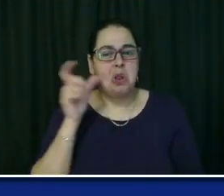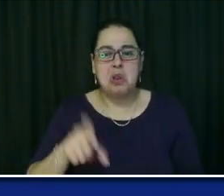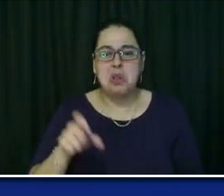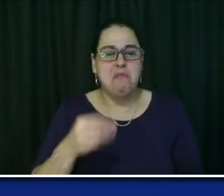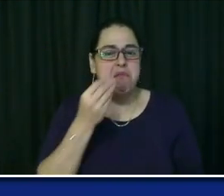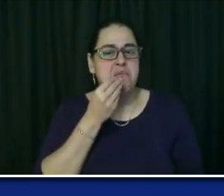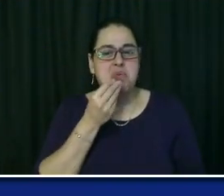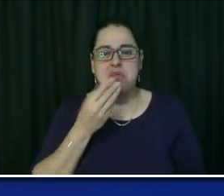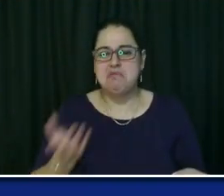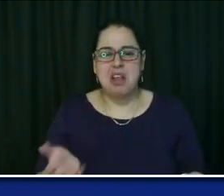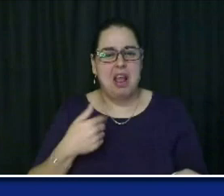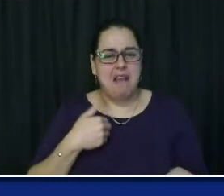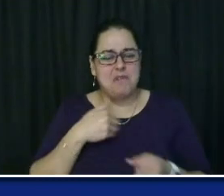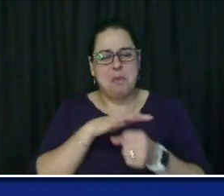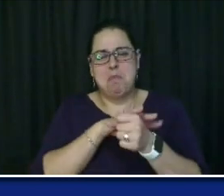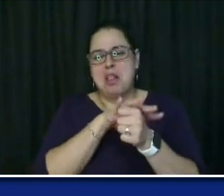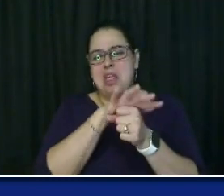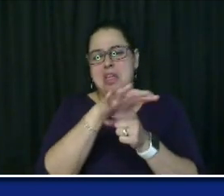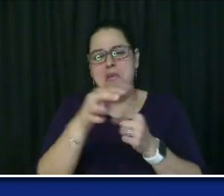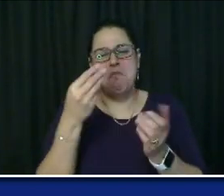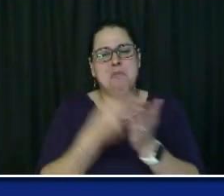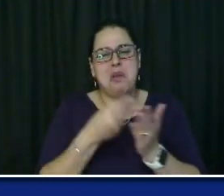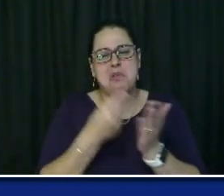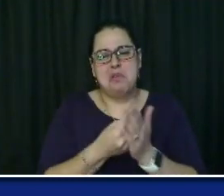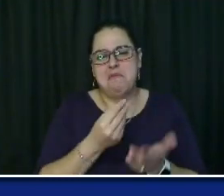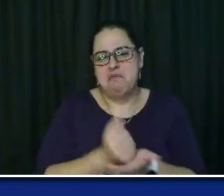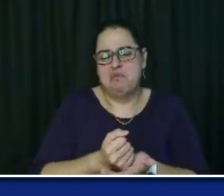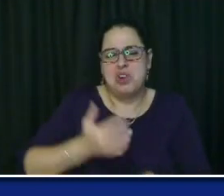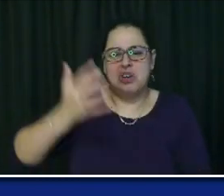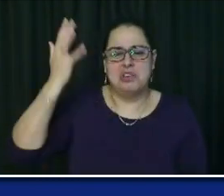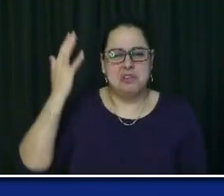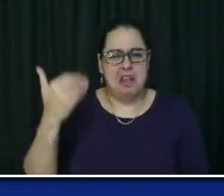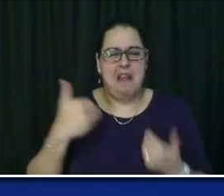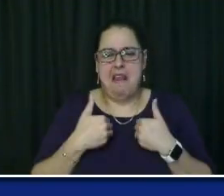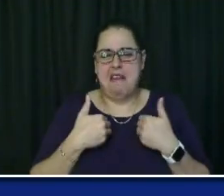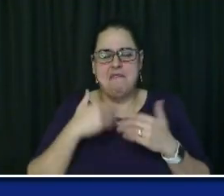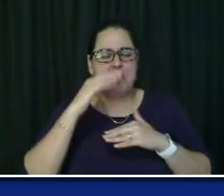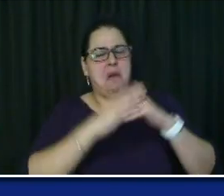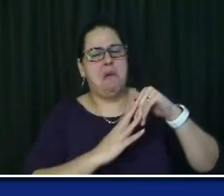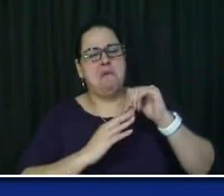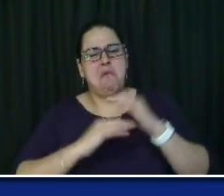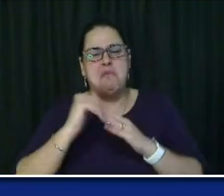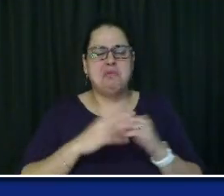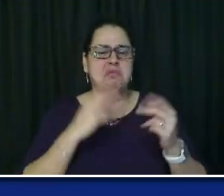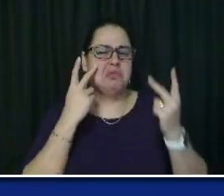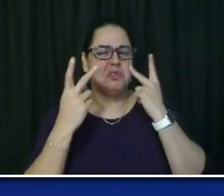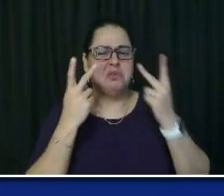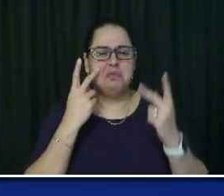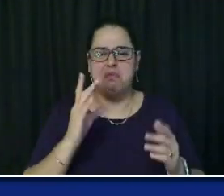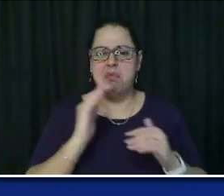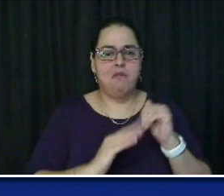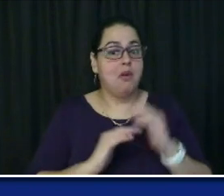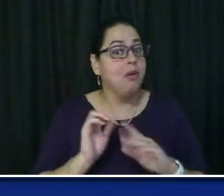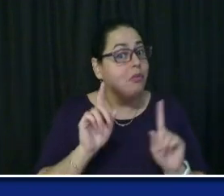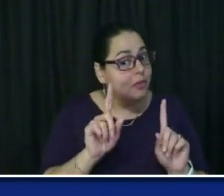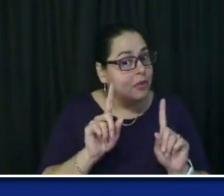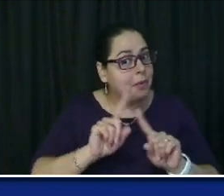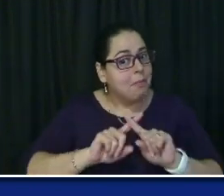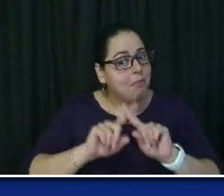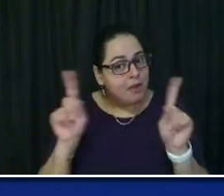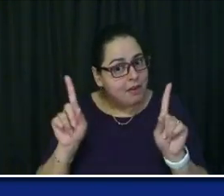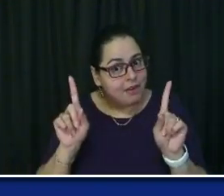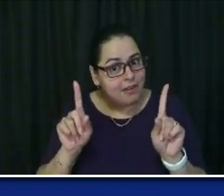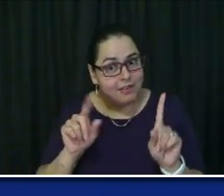with horses in the distance. But under normal circumstances, a significant portion of our population does not necessarily